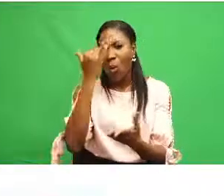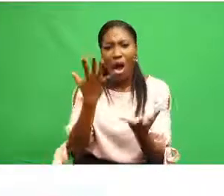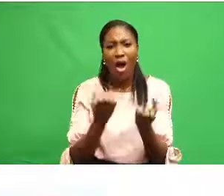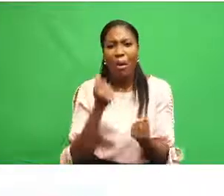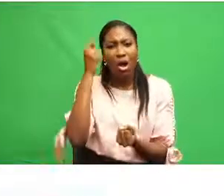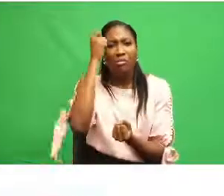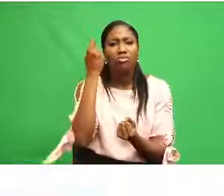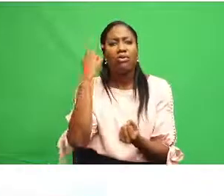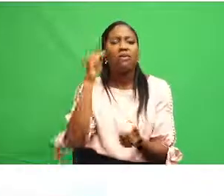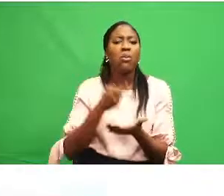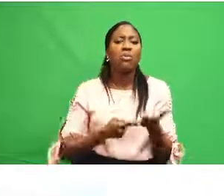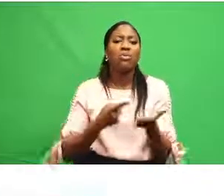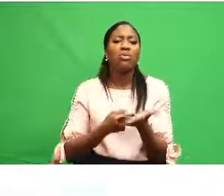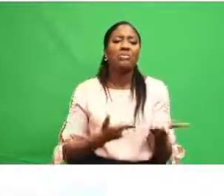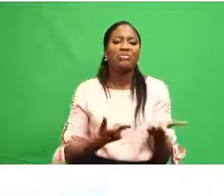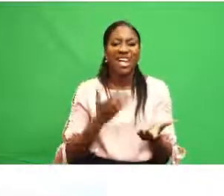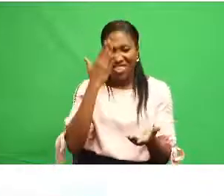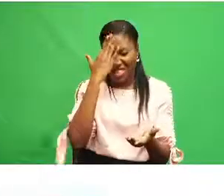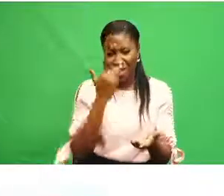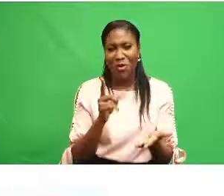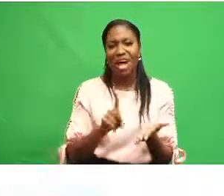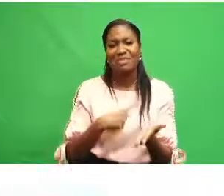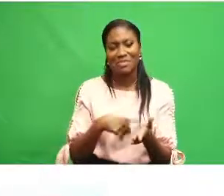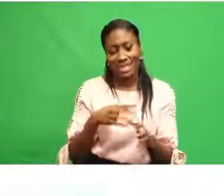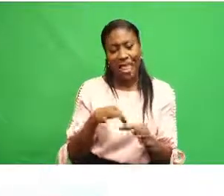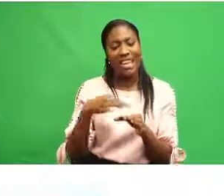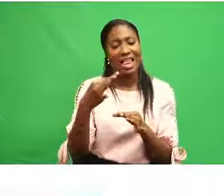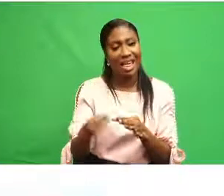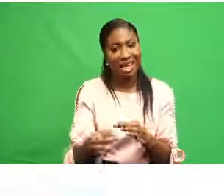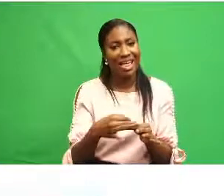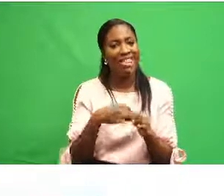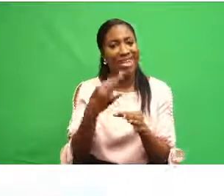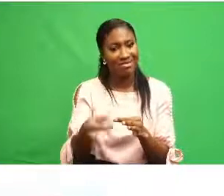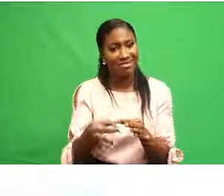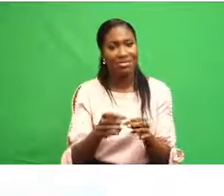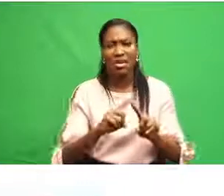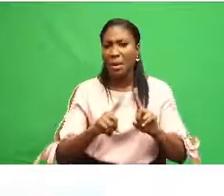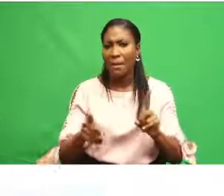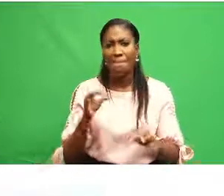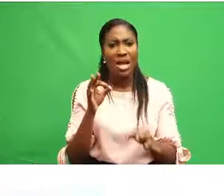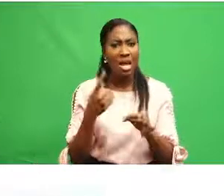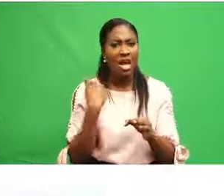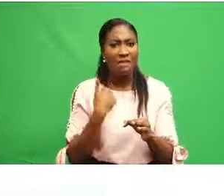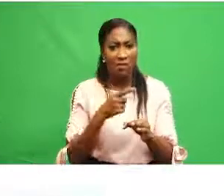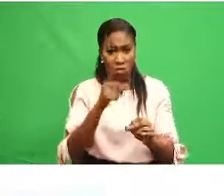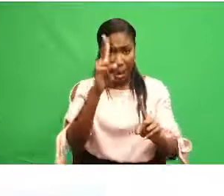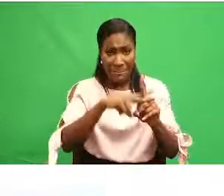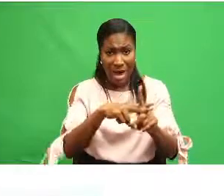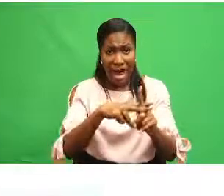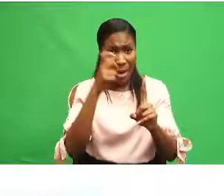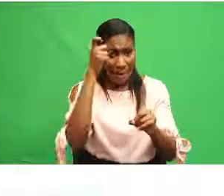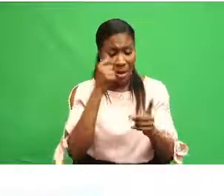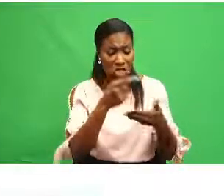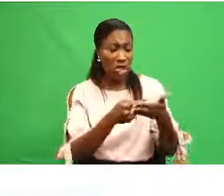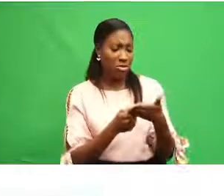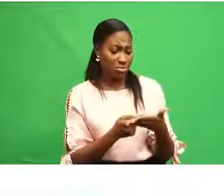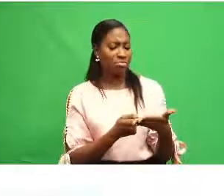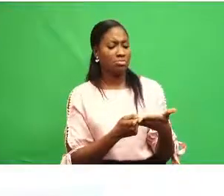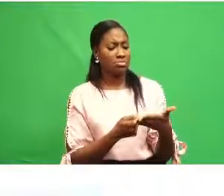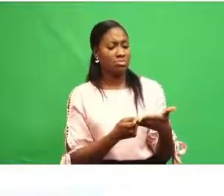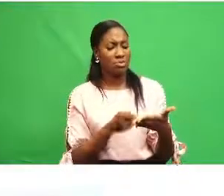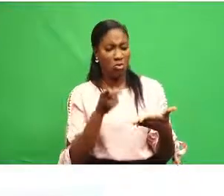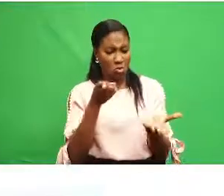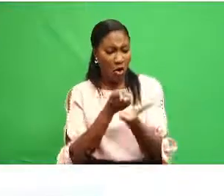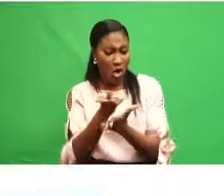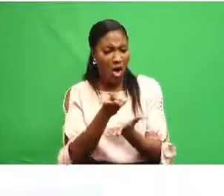it is delayed. But if a straight case could take about 3 months, Or 3 months. to process.